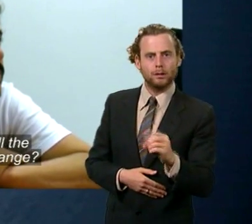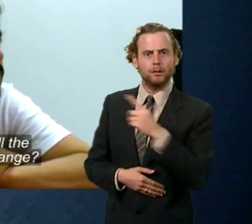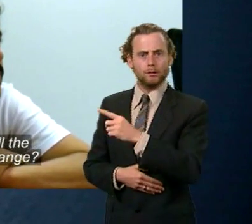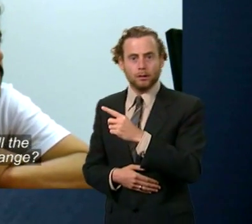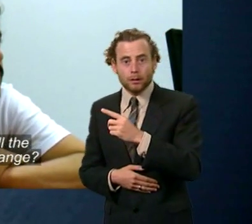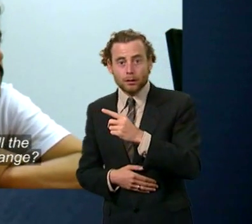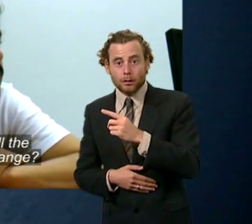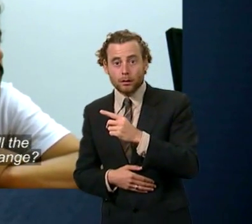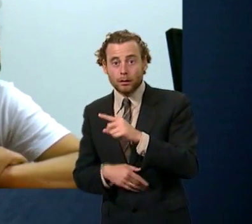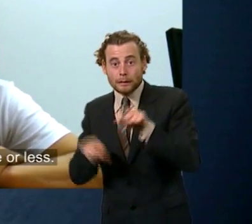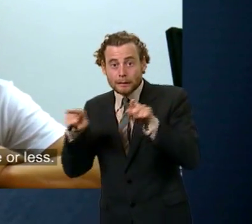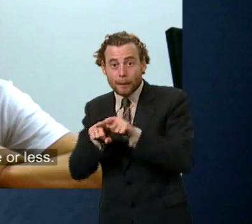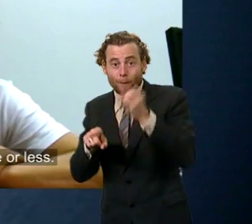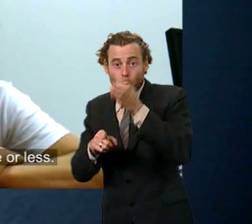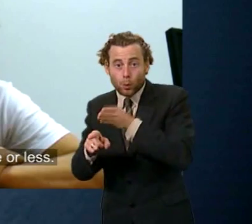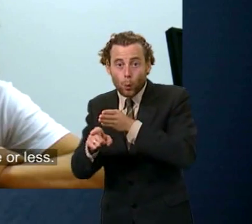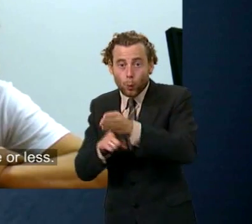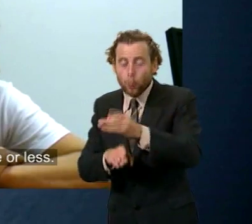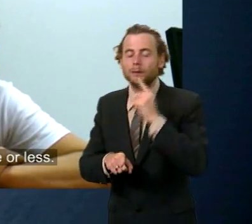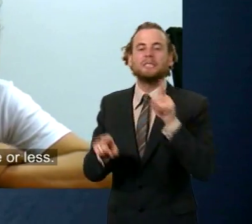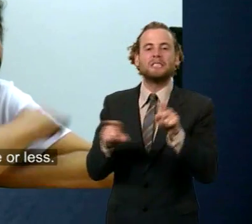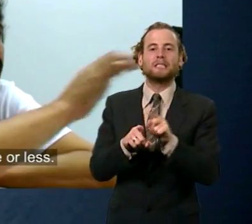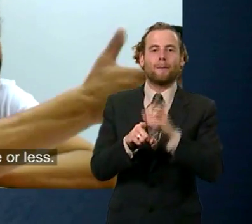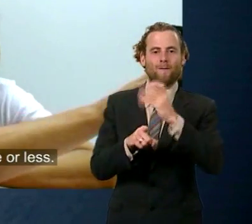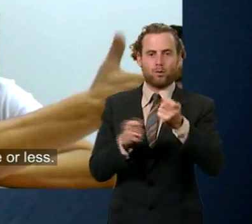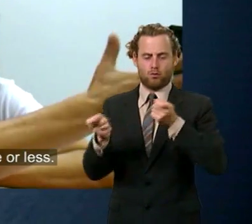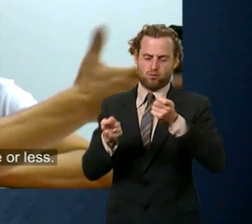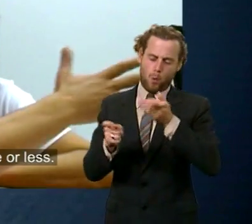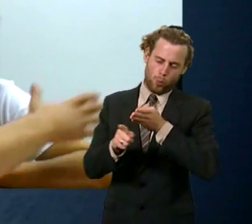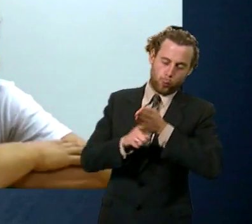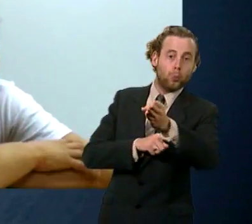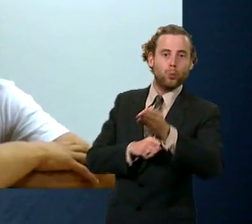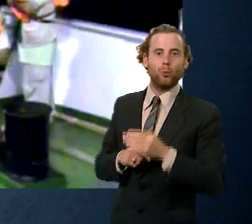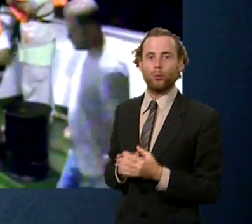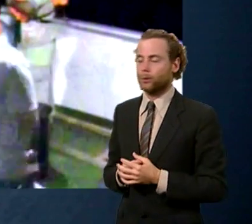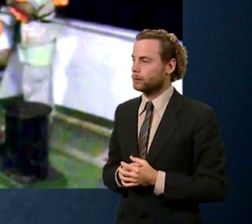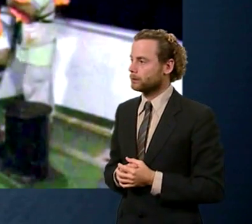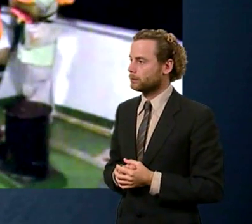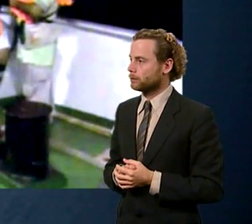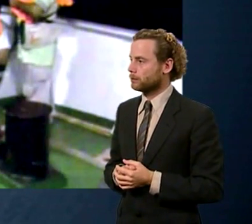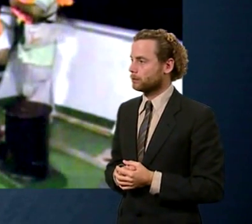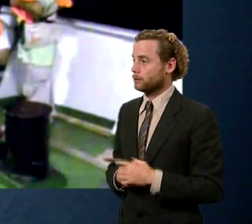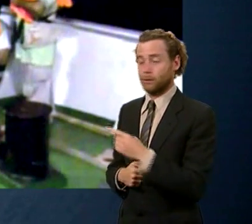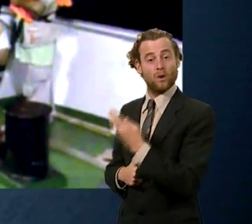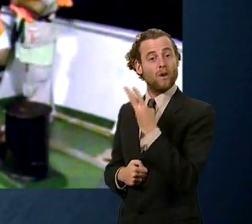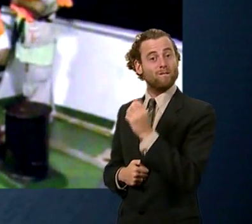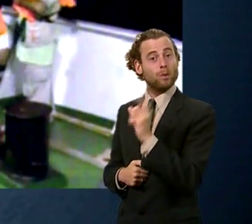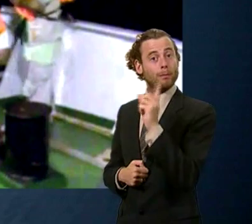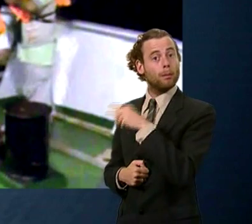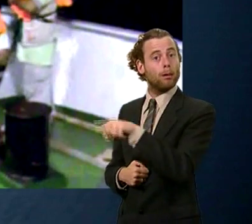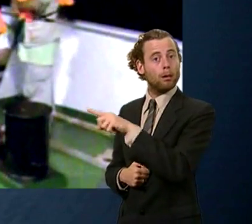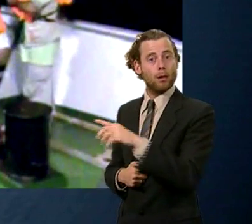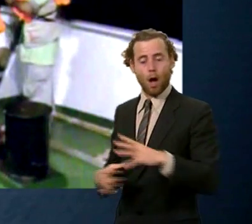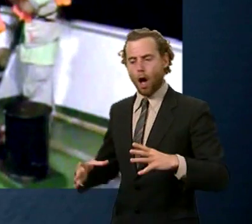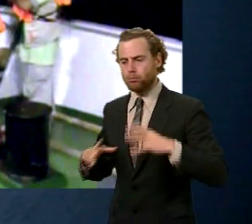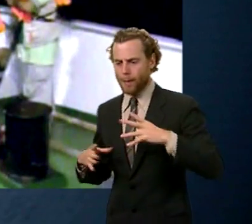yoksa aynı 40 kişi miydiler? Aynı 40 kişi. Otomatik yani yaklaşık tam. These 40 people were people who were prepared to this